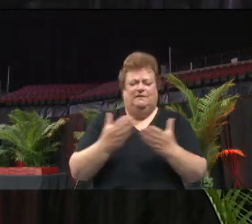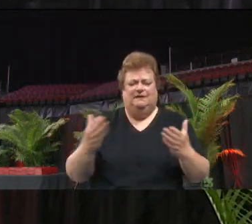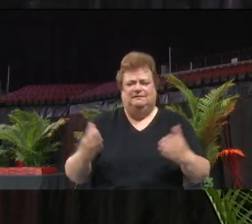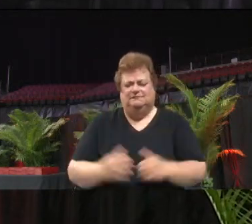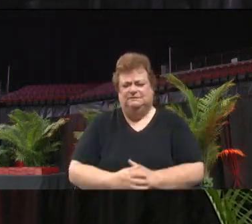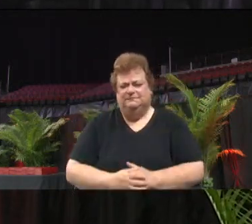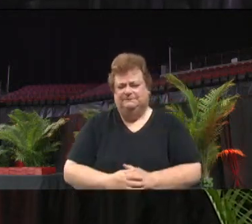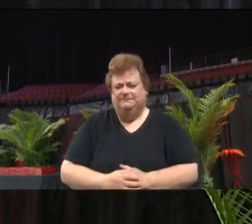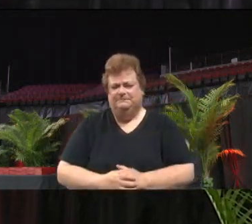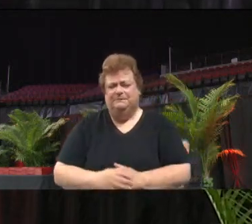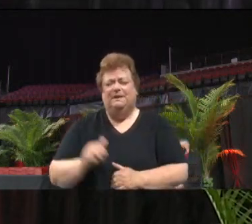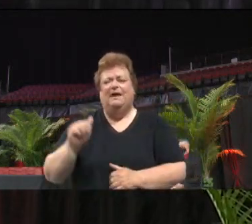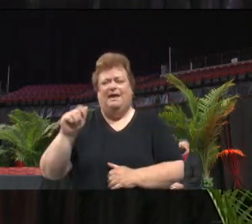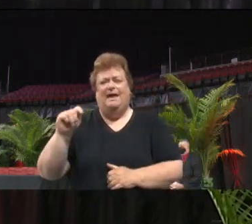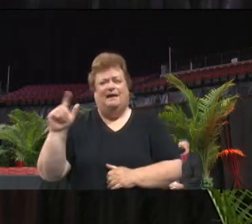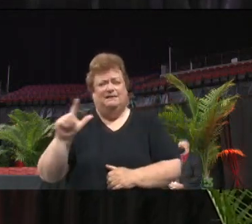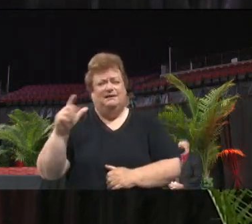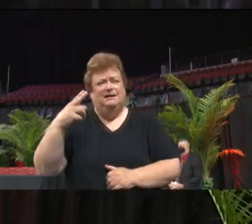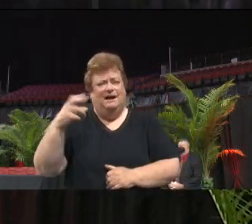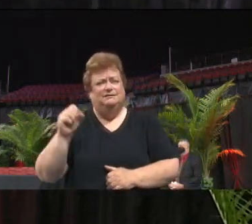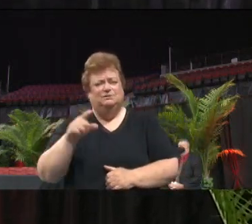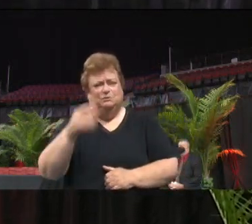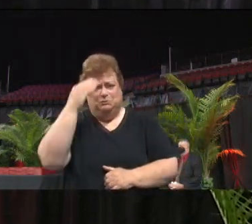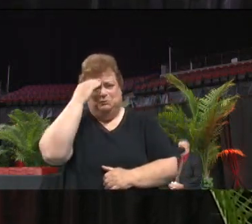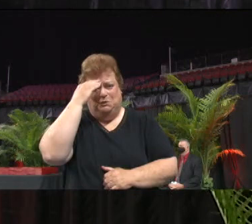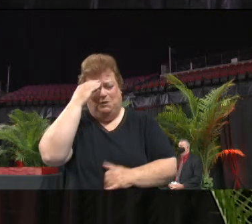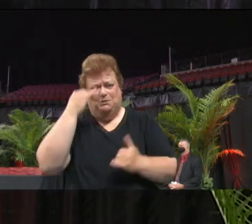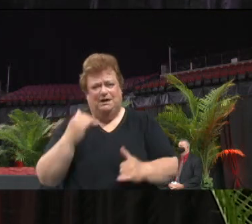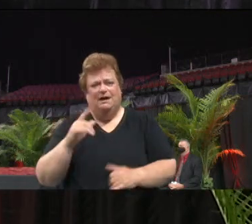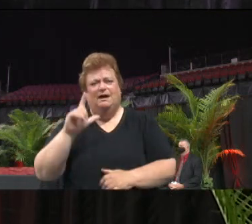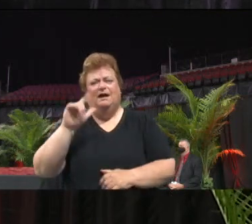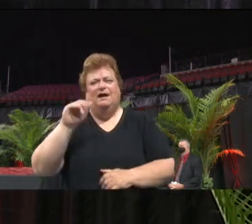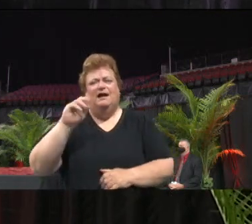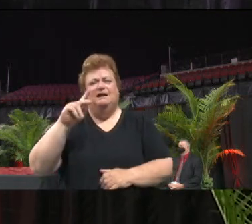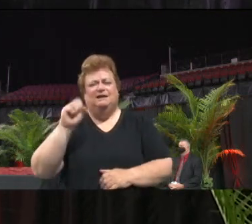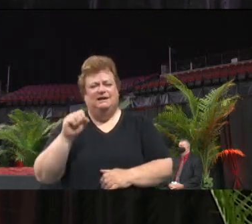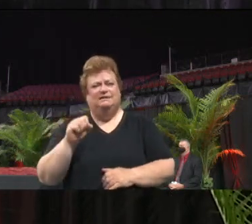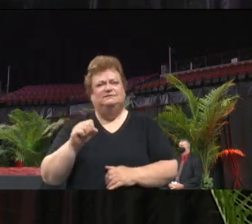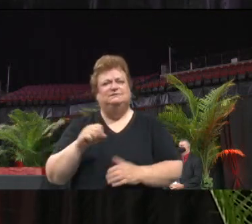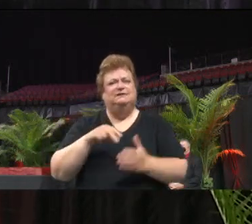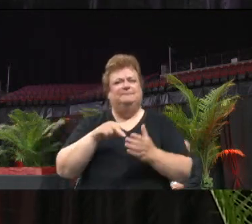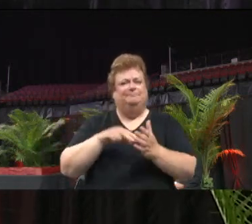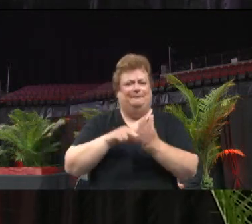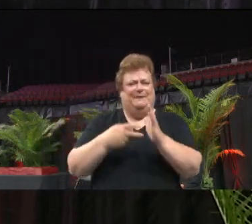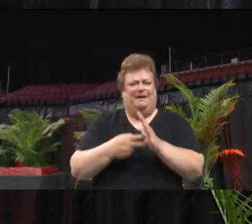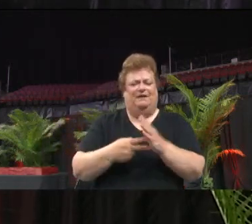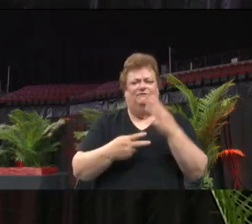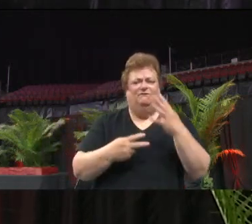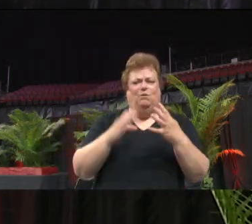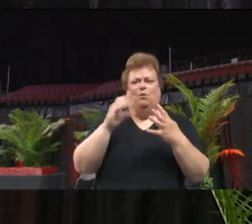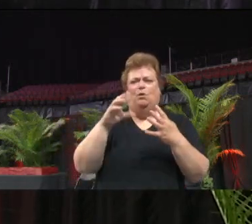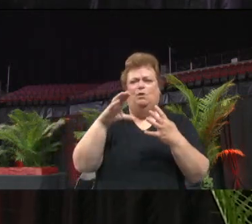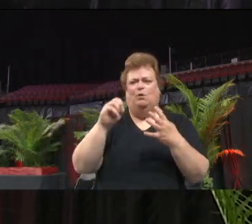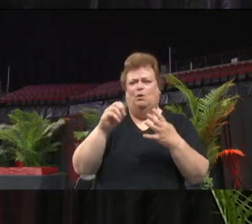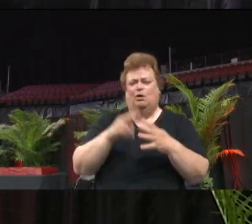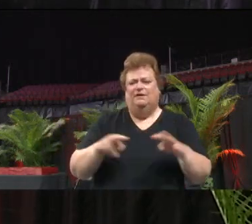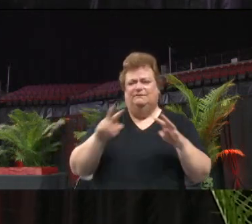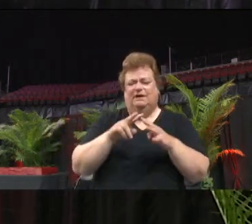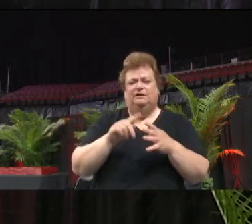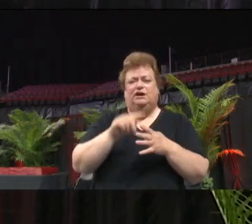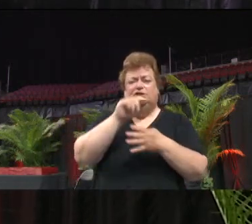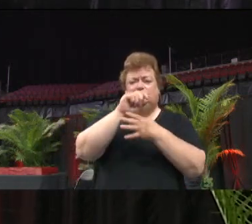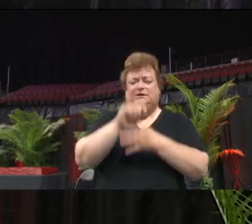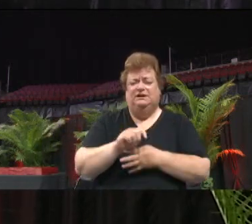High, you all know this by now, our links stand for four core values: tradition,